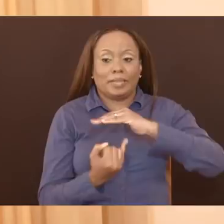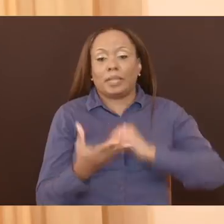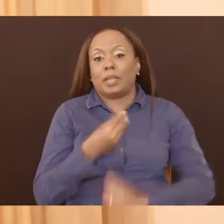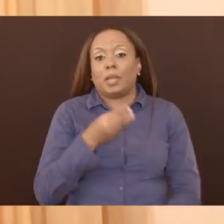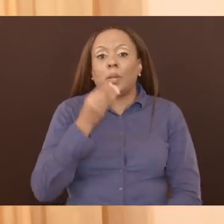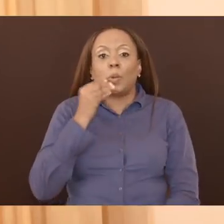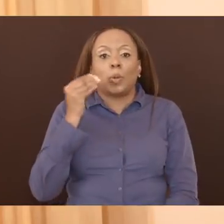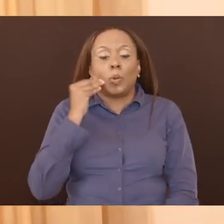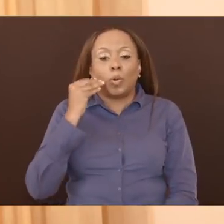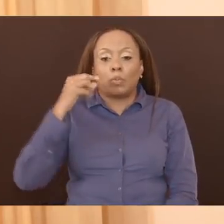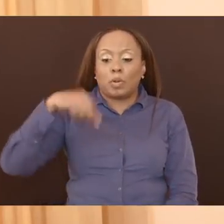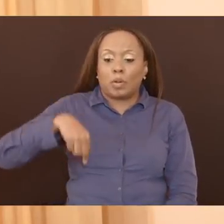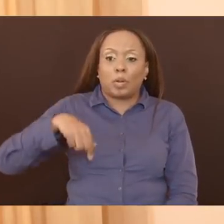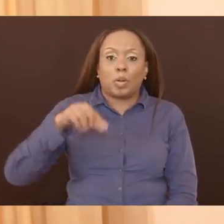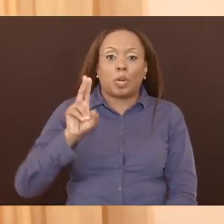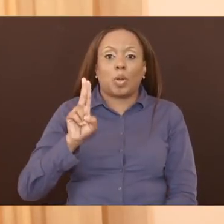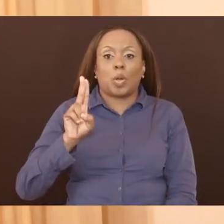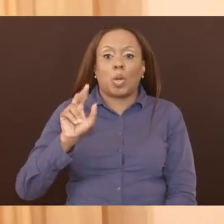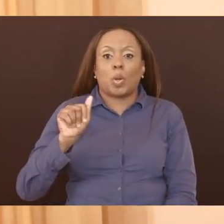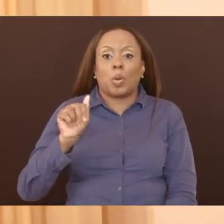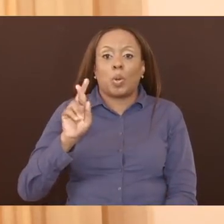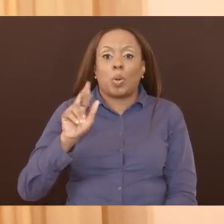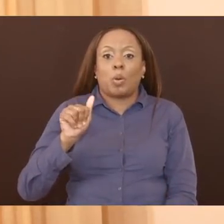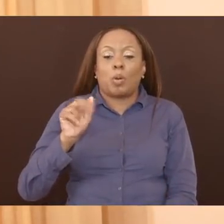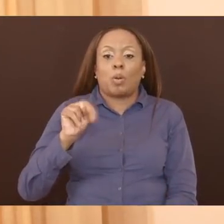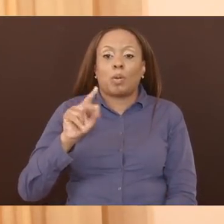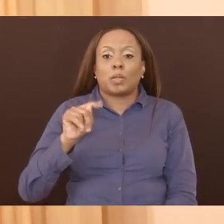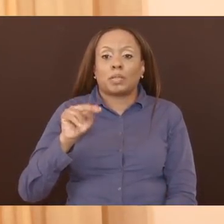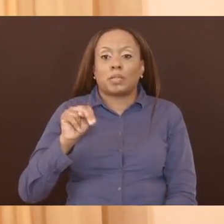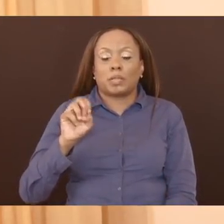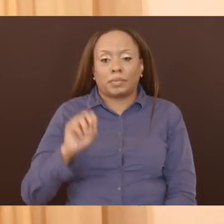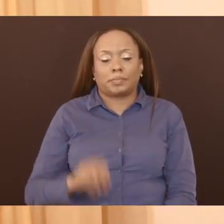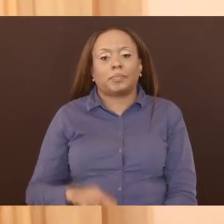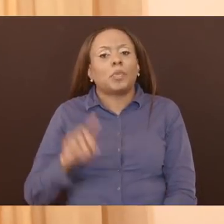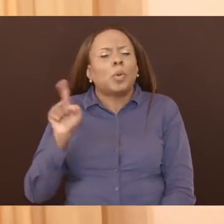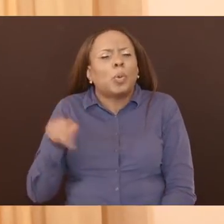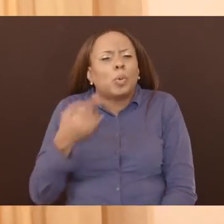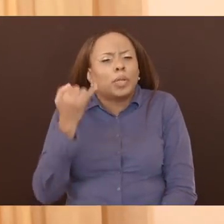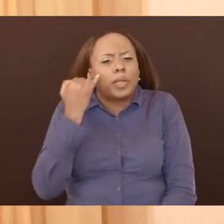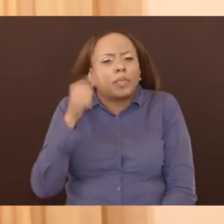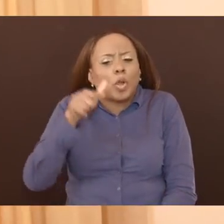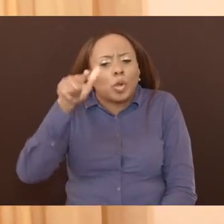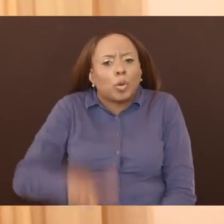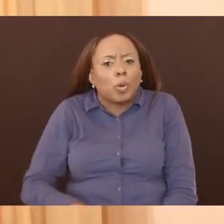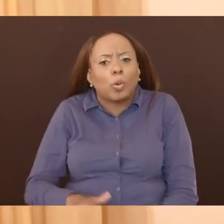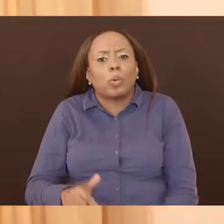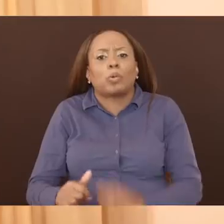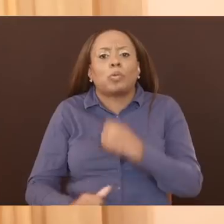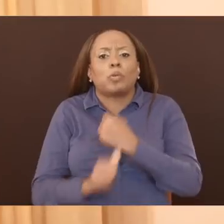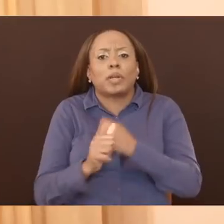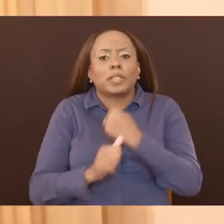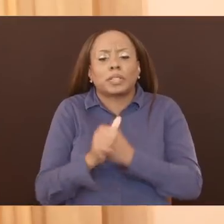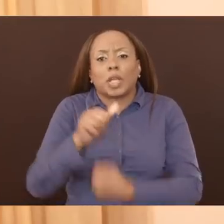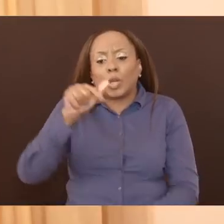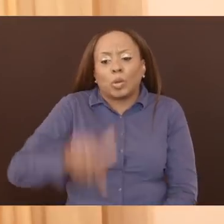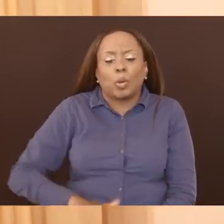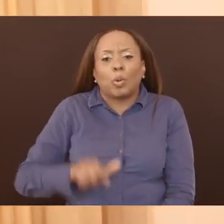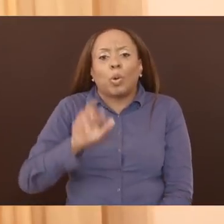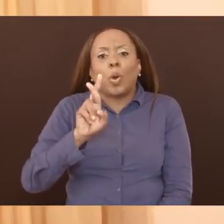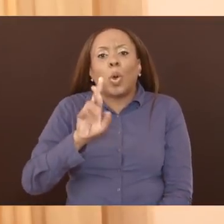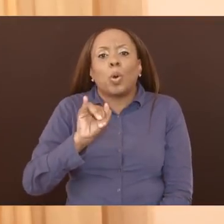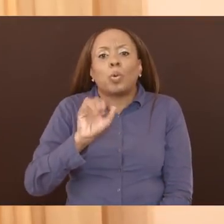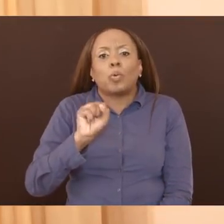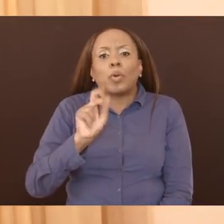be permitted for the extremely low-risk persons, not medium risk, not high risk, but those persons